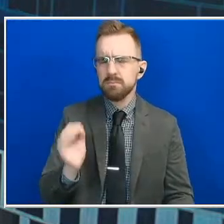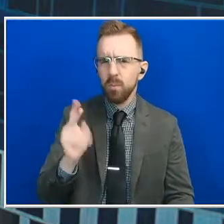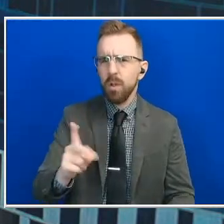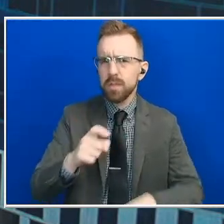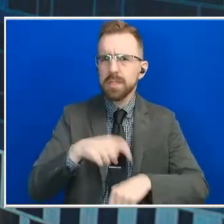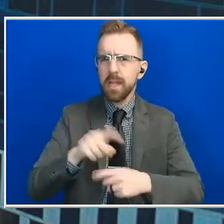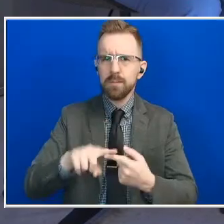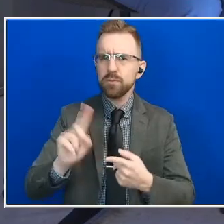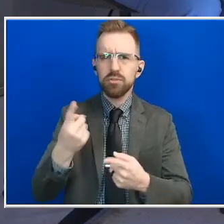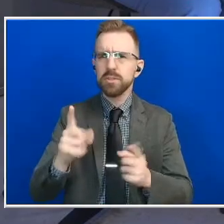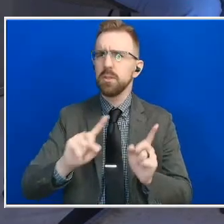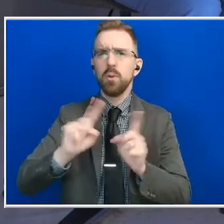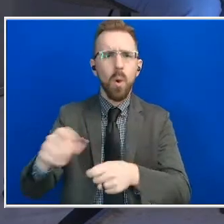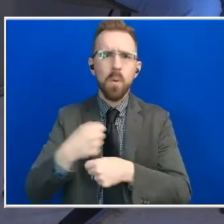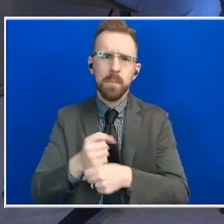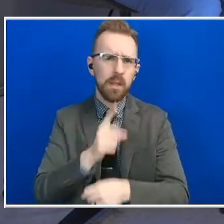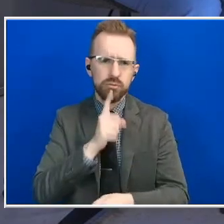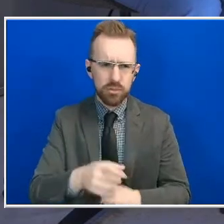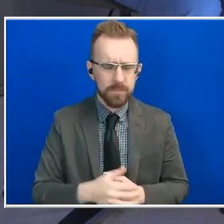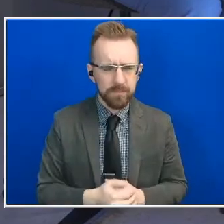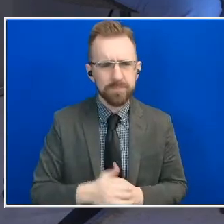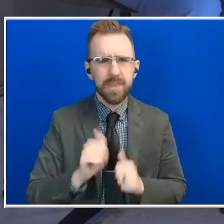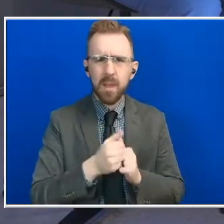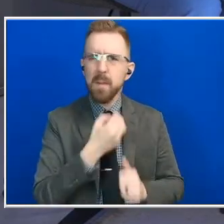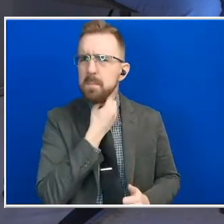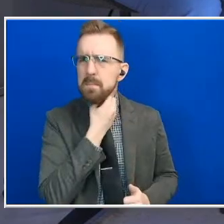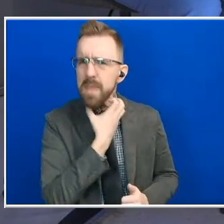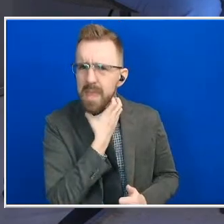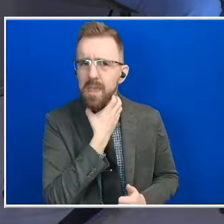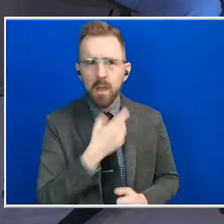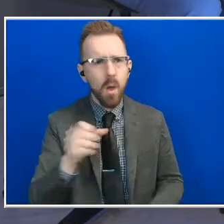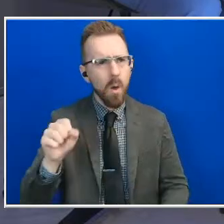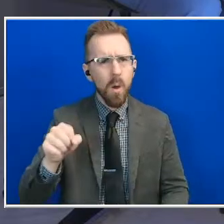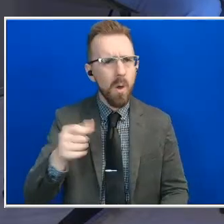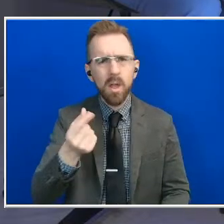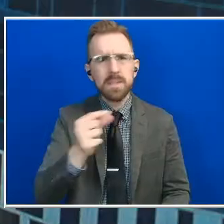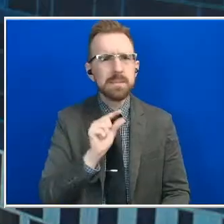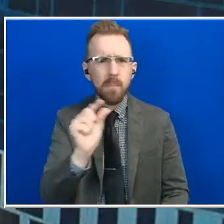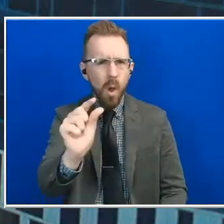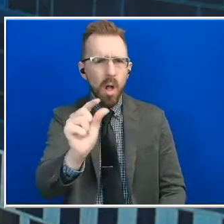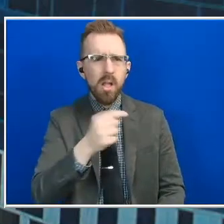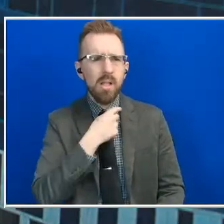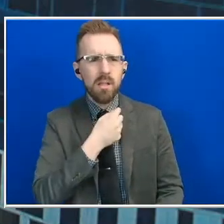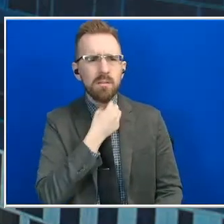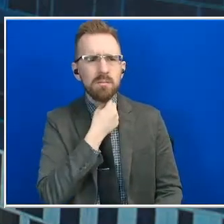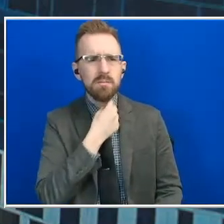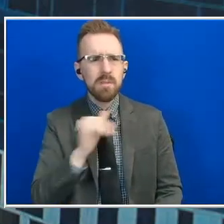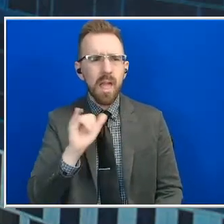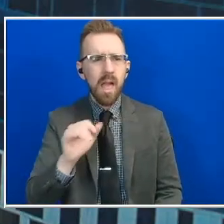make sure. How did it feel? Like, how big did it feel? Oh, it was small, like no bigger than like a dime.